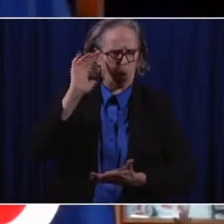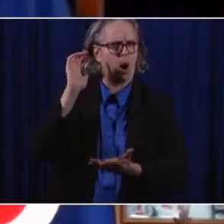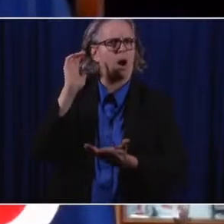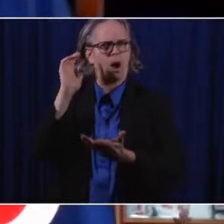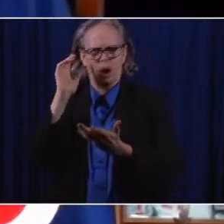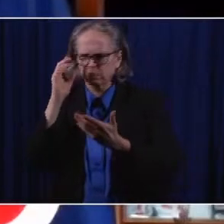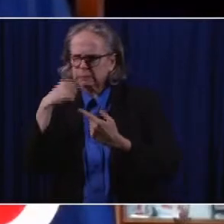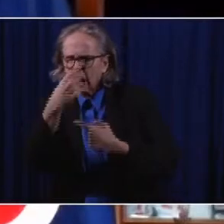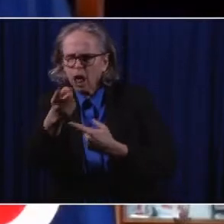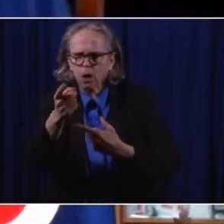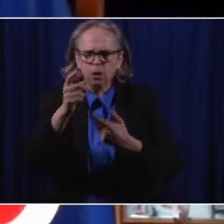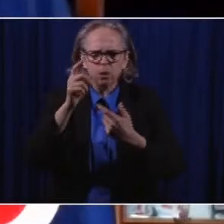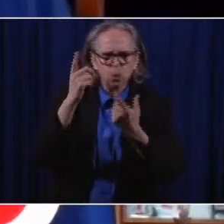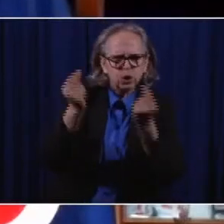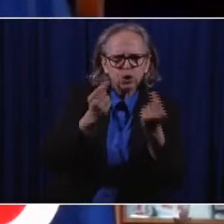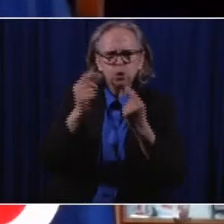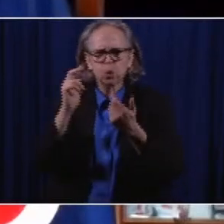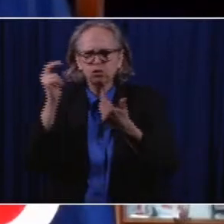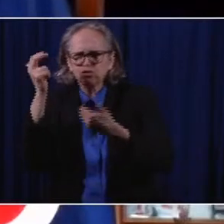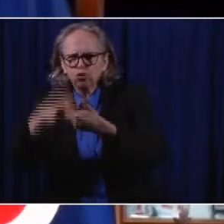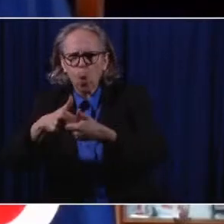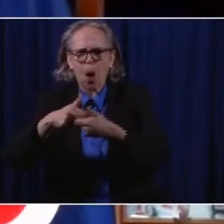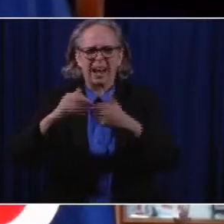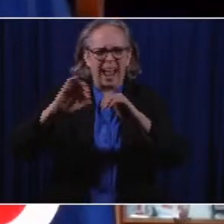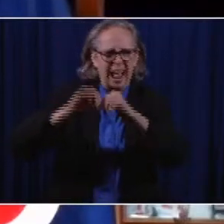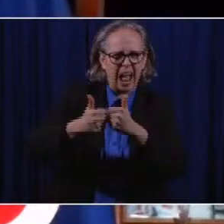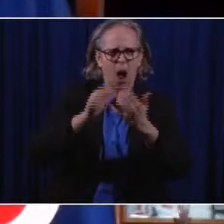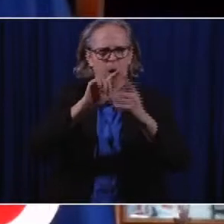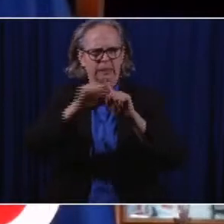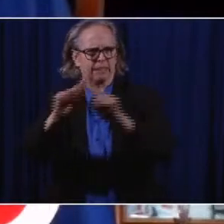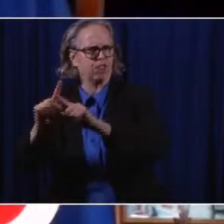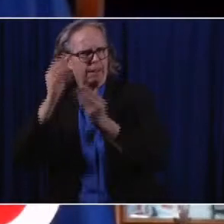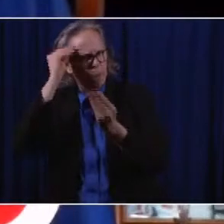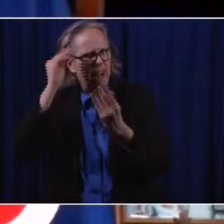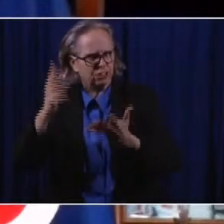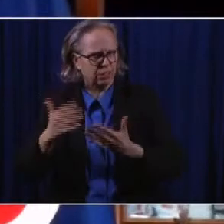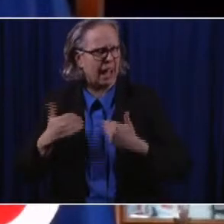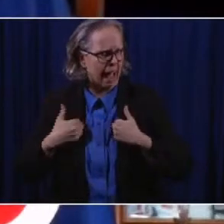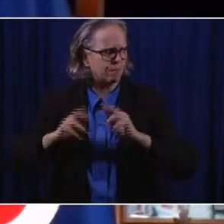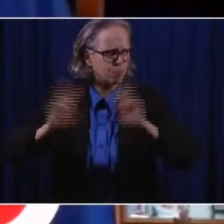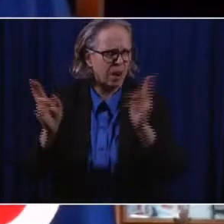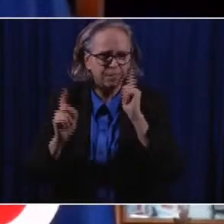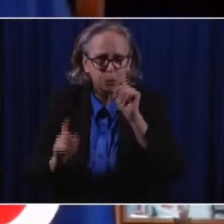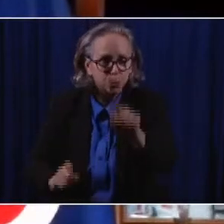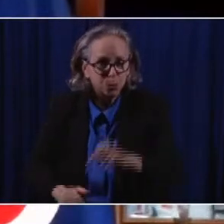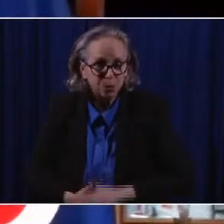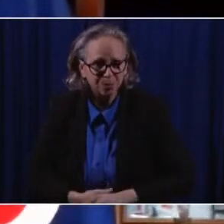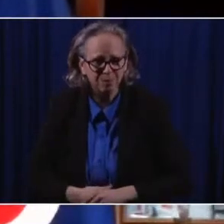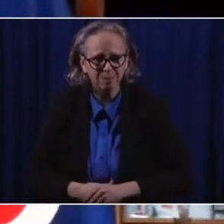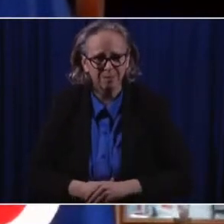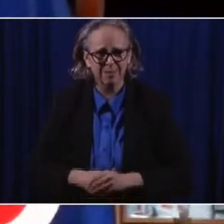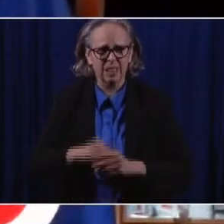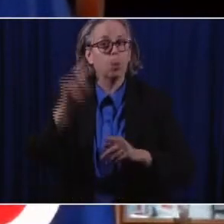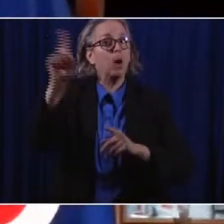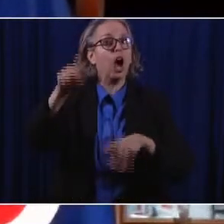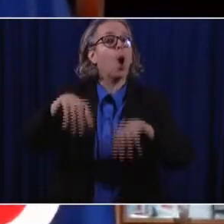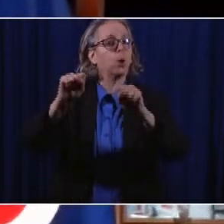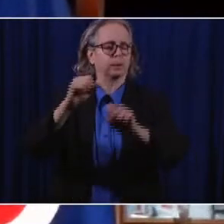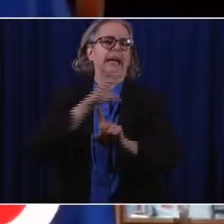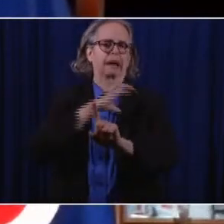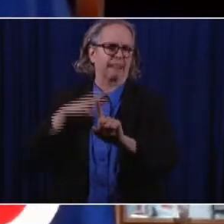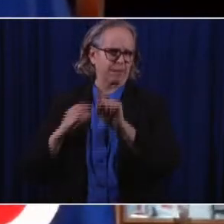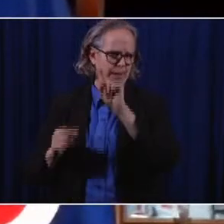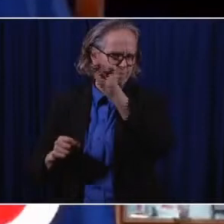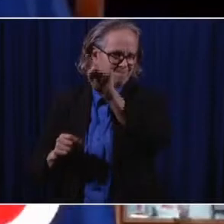job fair, and some of the coaches that can help you out. Again, that pilot is in the greater Cleveland area because, look, we know the unemployment rate's going